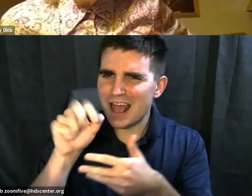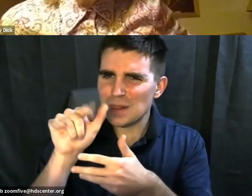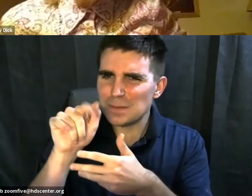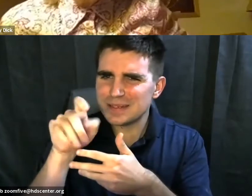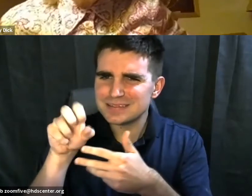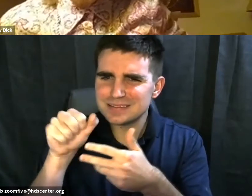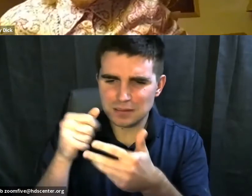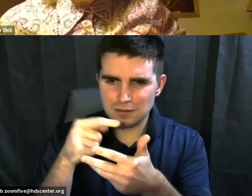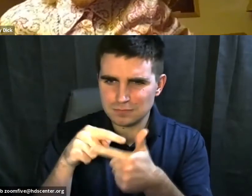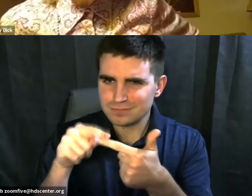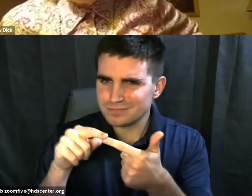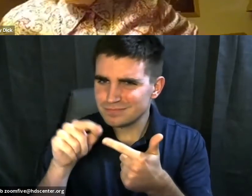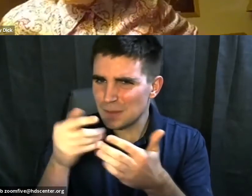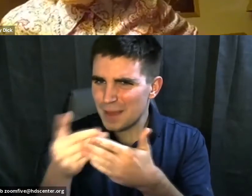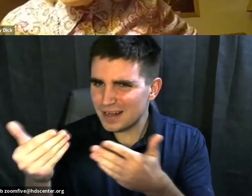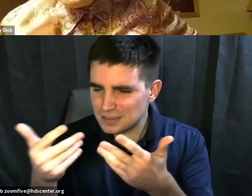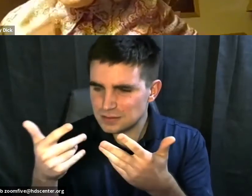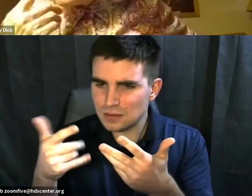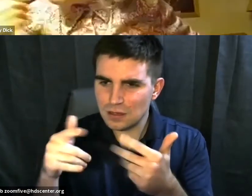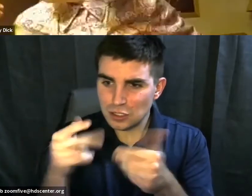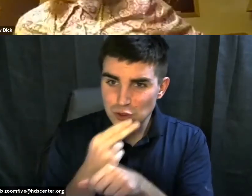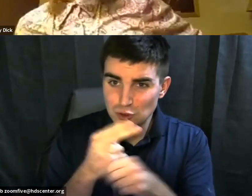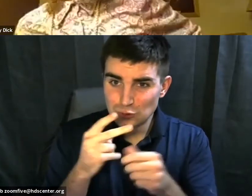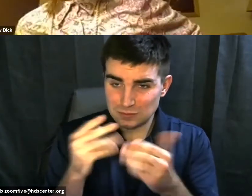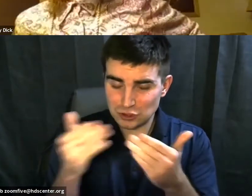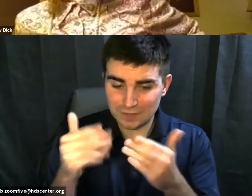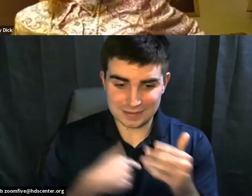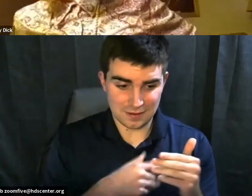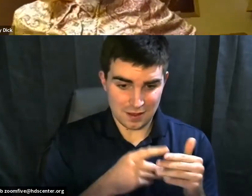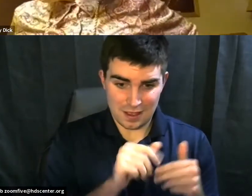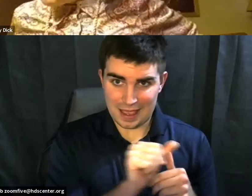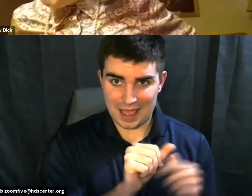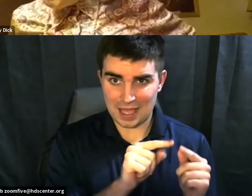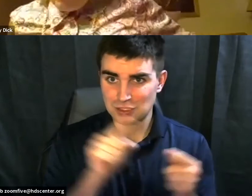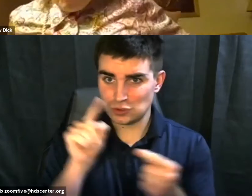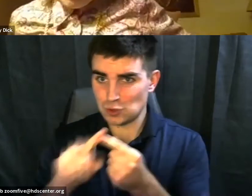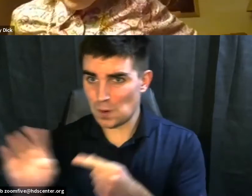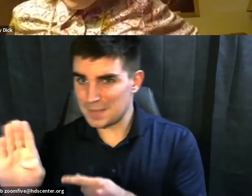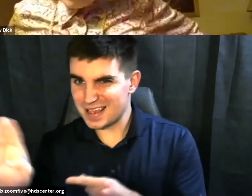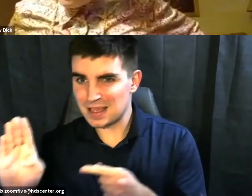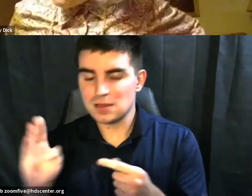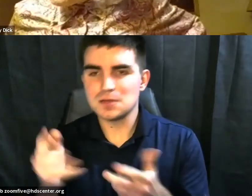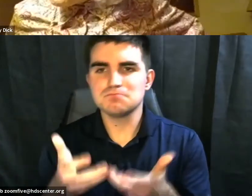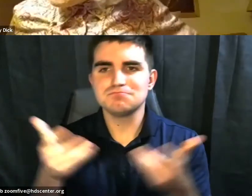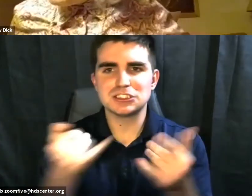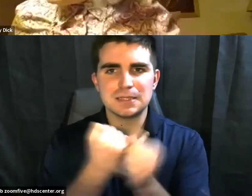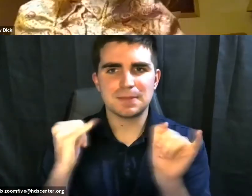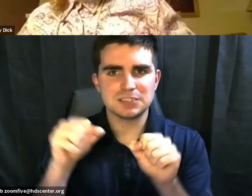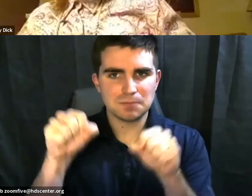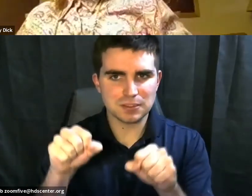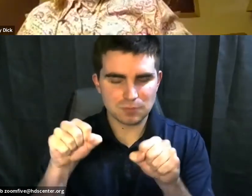get all the way from point A to point B as independently as possible? It's also a system that's